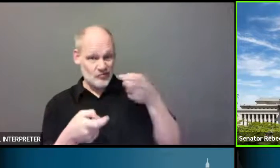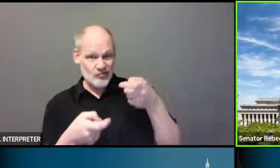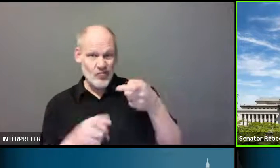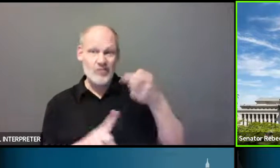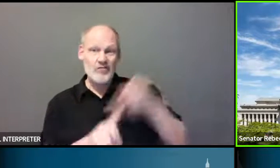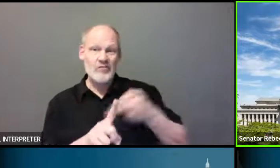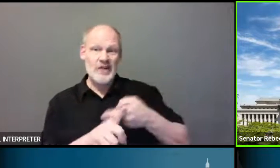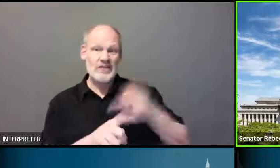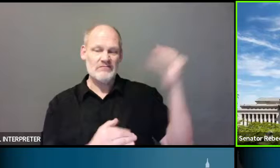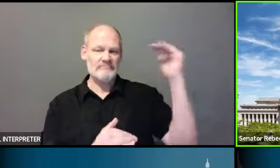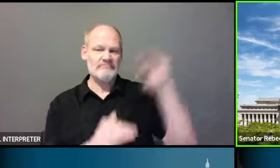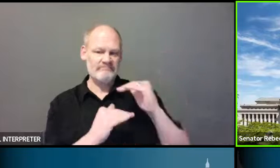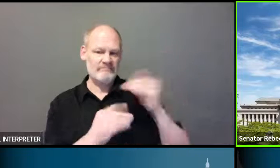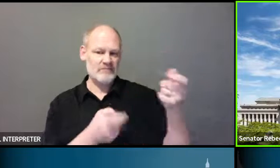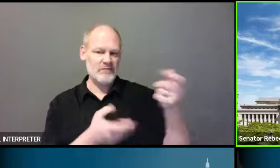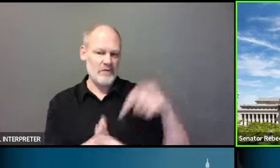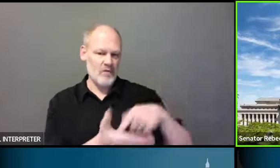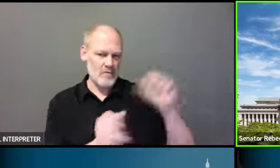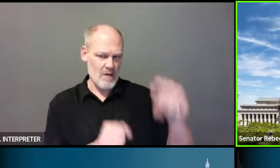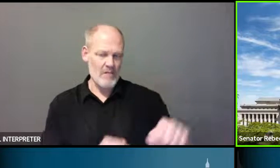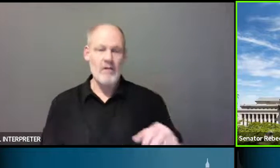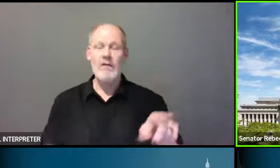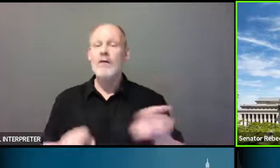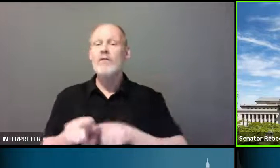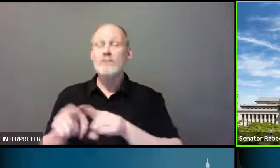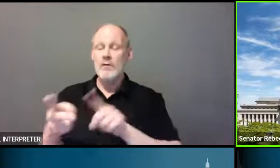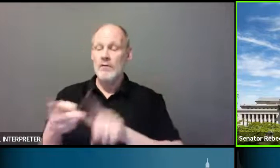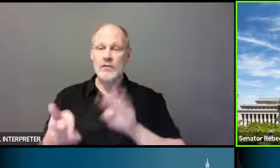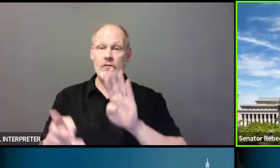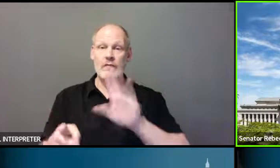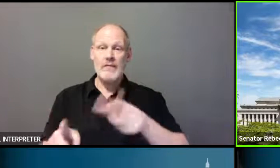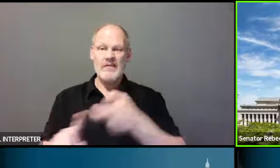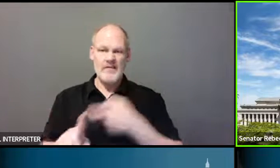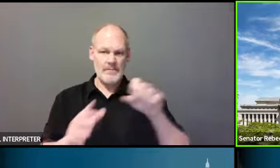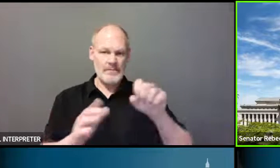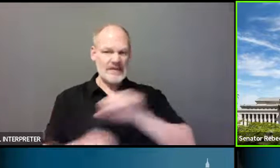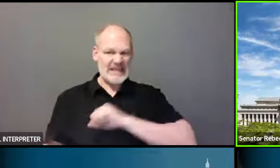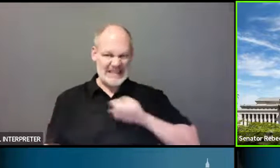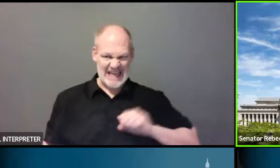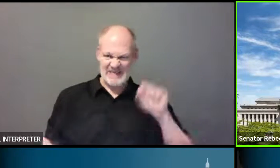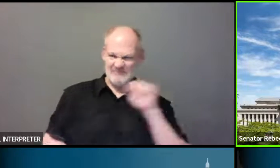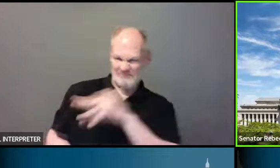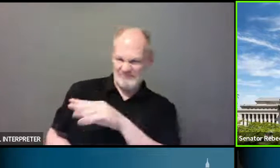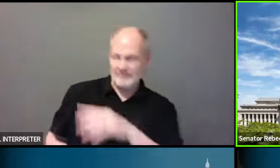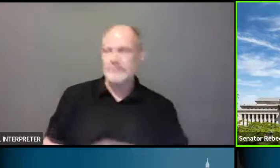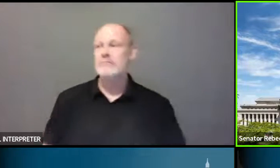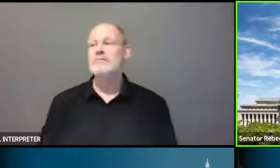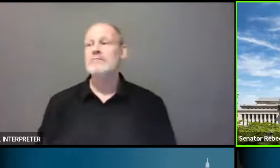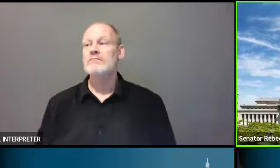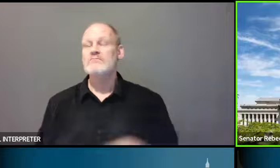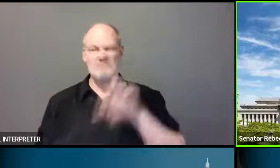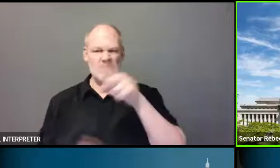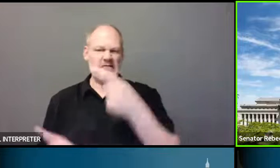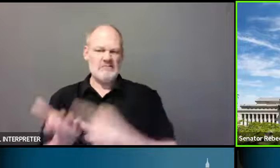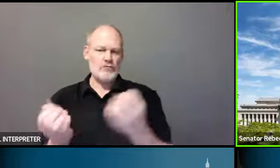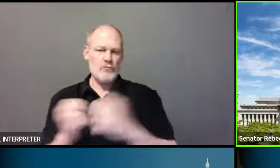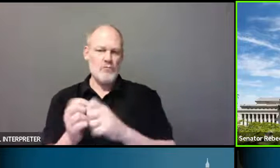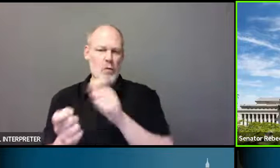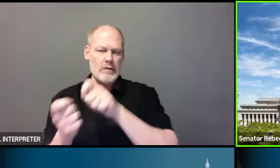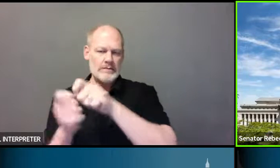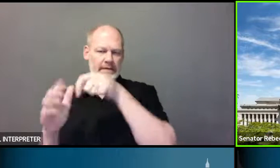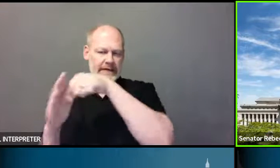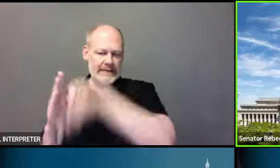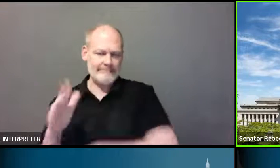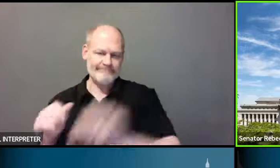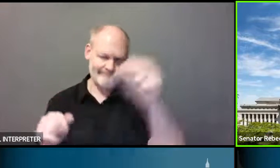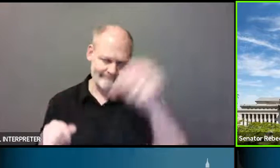bill that we sent over from the Senate. I think we need to look at it more carefully, but I think the idea is, as there are